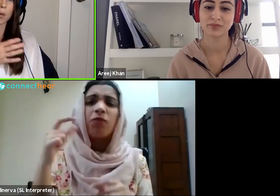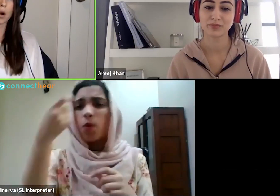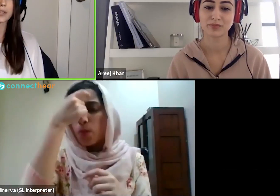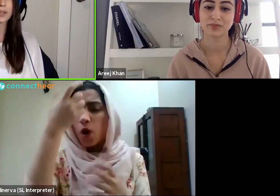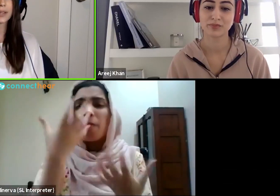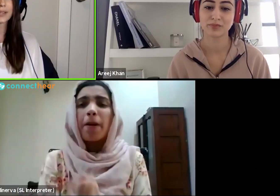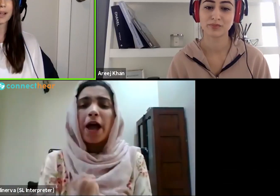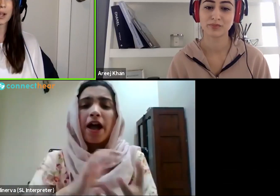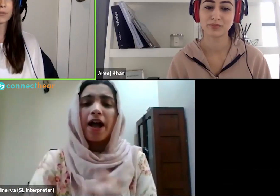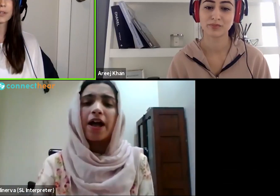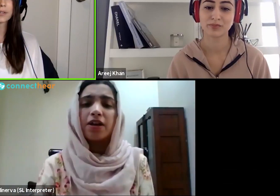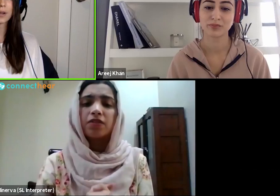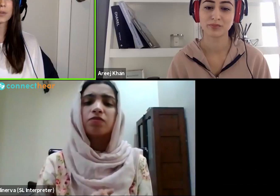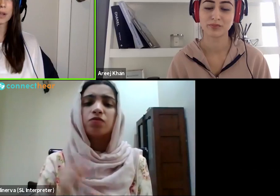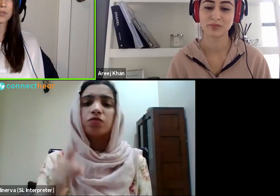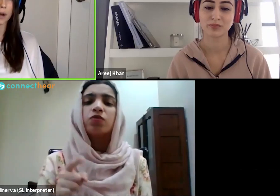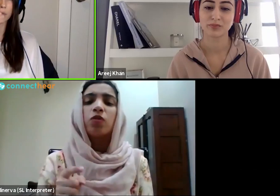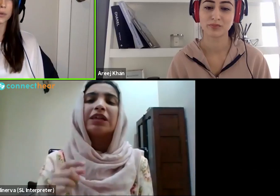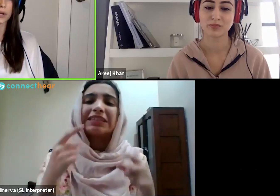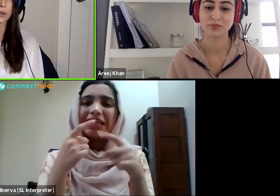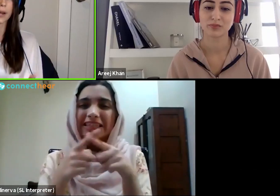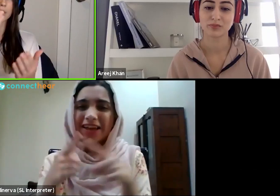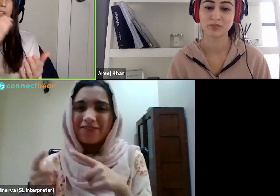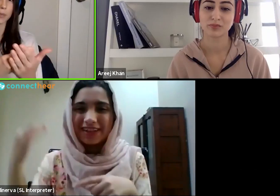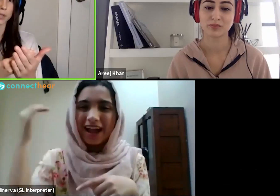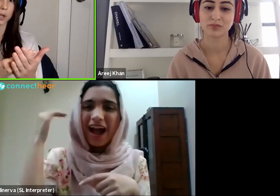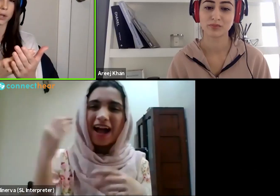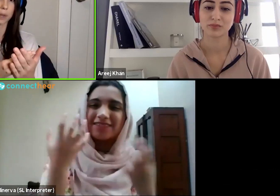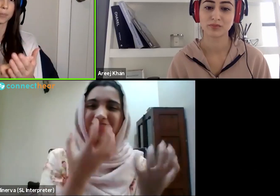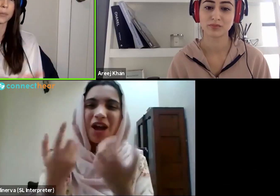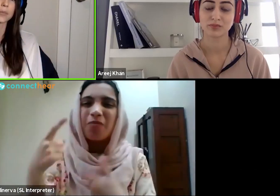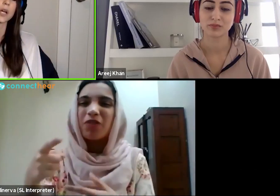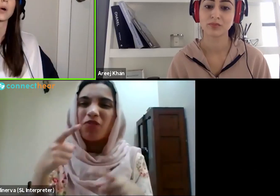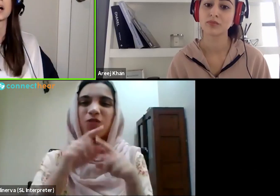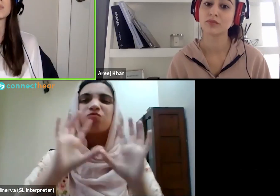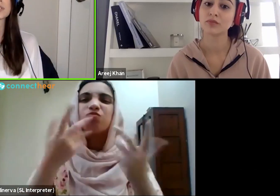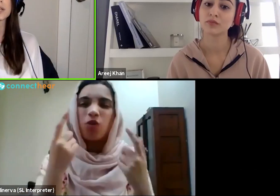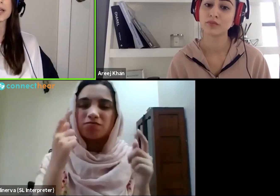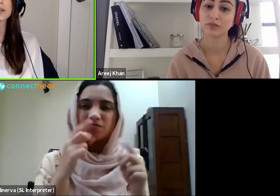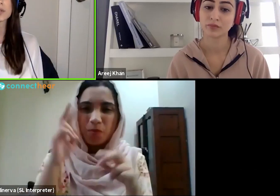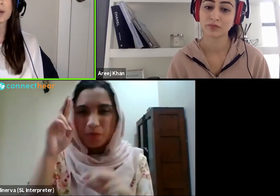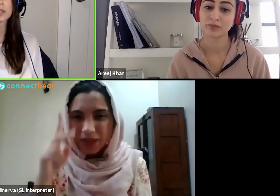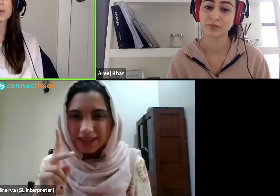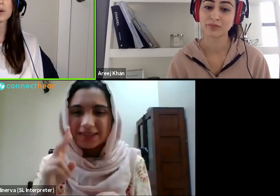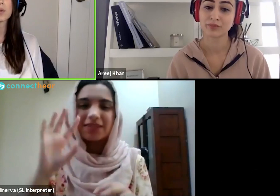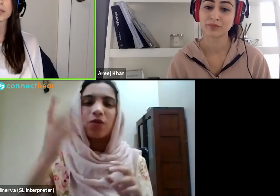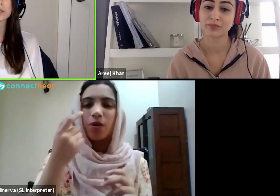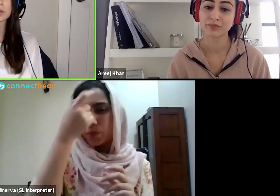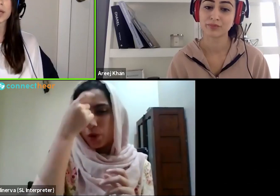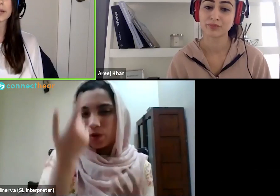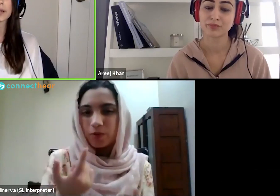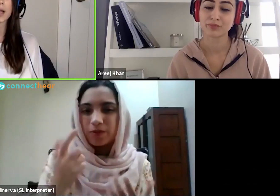cilia, or our cilia is not healthy. So sound travels through our ear and just stops at the cochlea. So the cilia is responsible